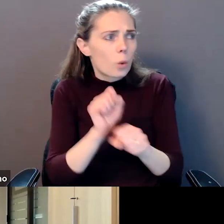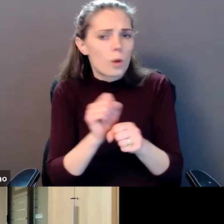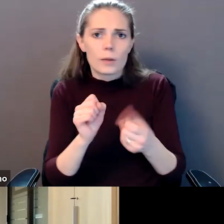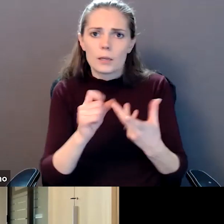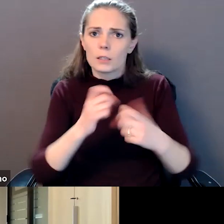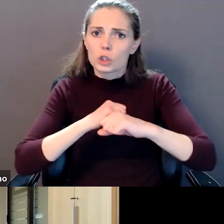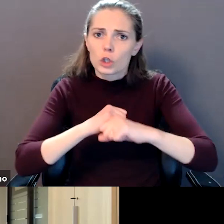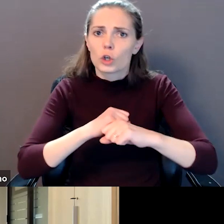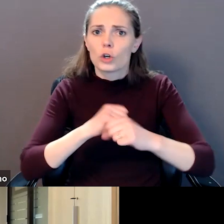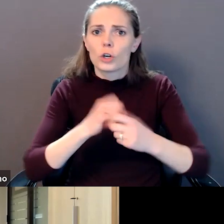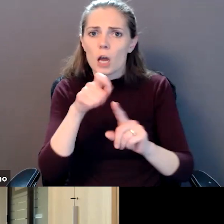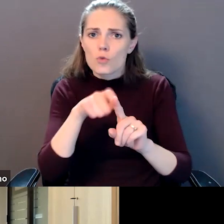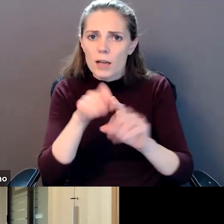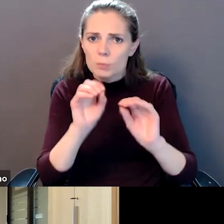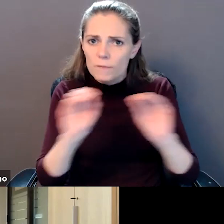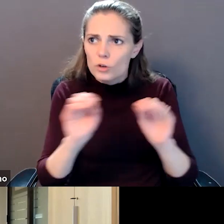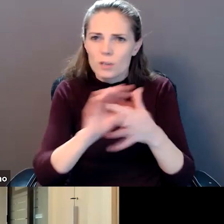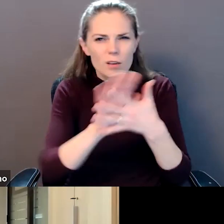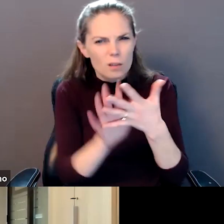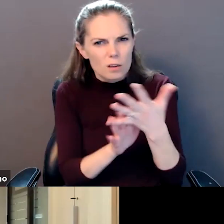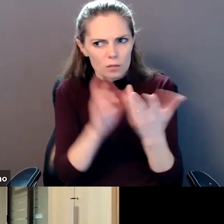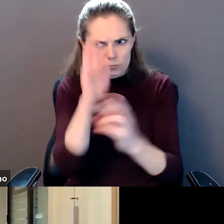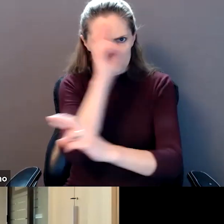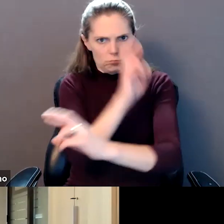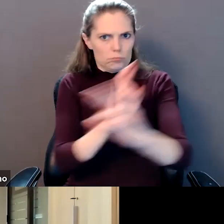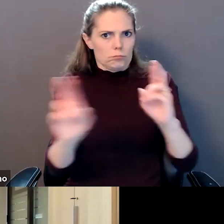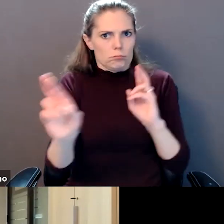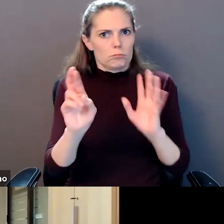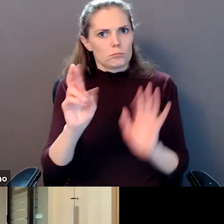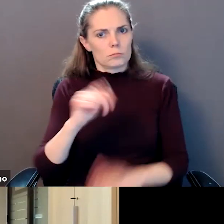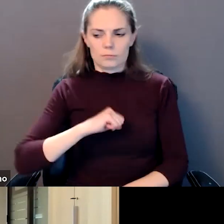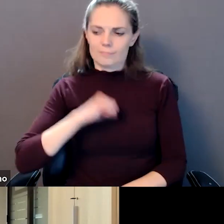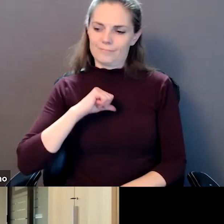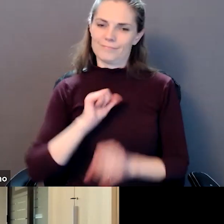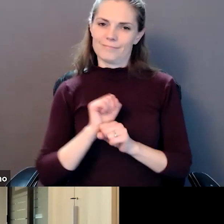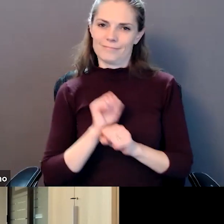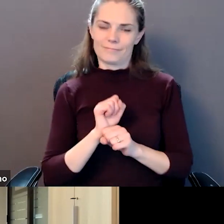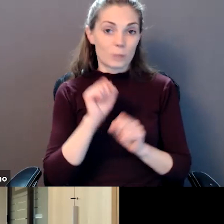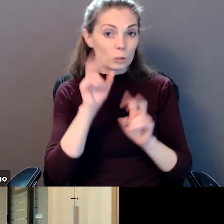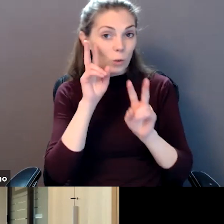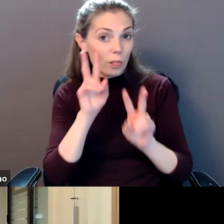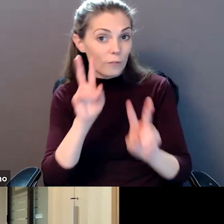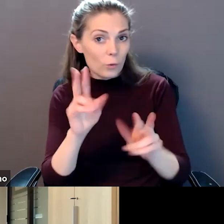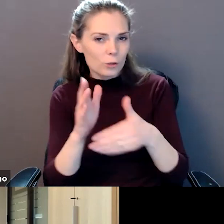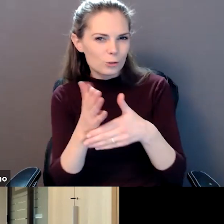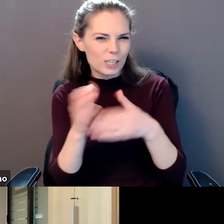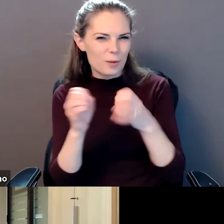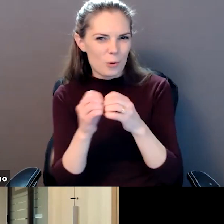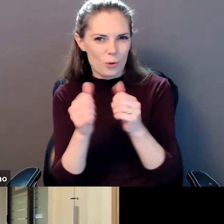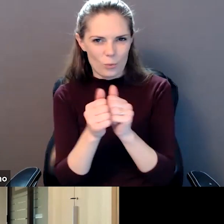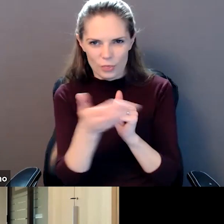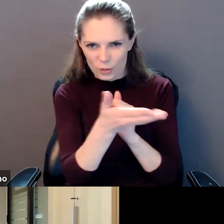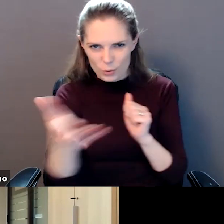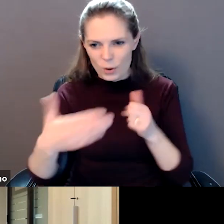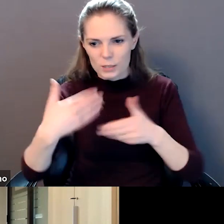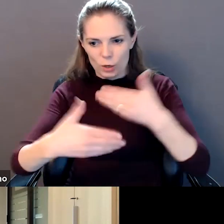workplaces, wherein workers can find respect and dignity in their workplace. So I look forward to sharing more about this agenda with you as we go through the discussion